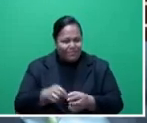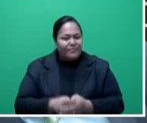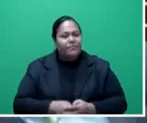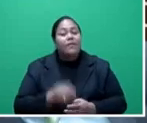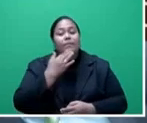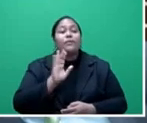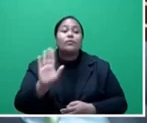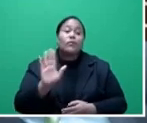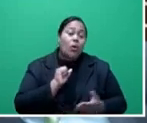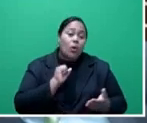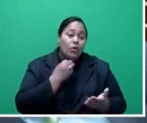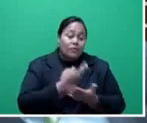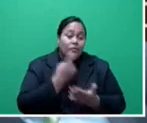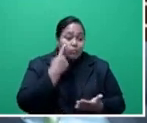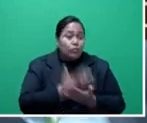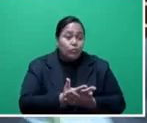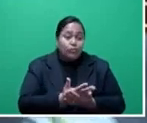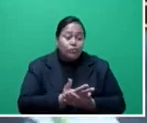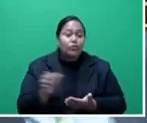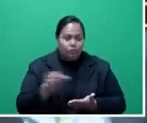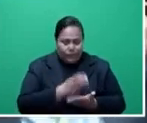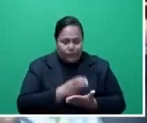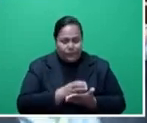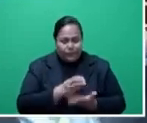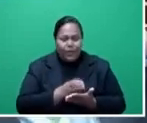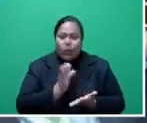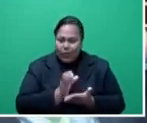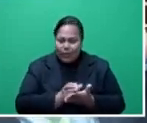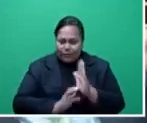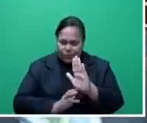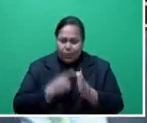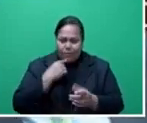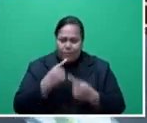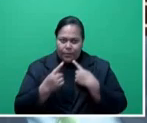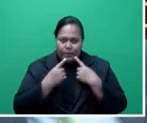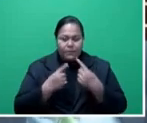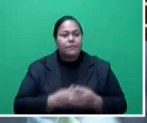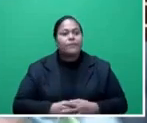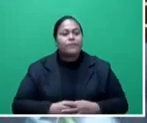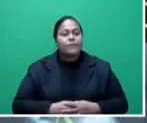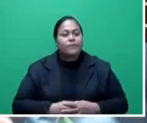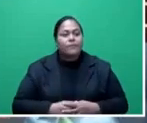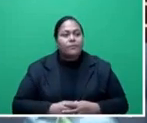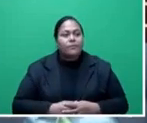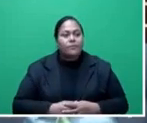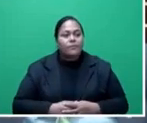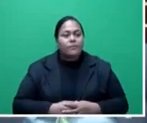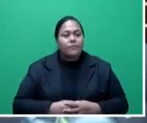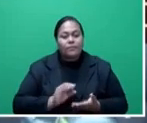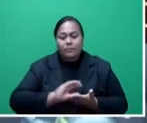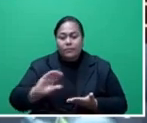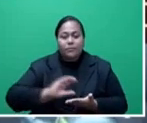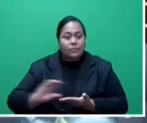correct. Your facts are incorrect. This is the correct facts. The cooperatives have used the funding purchased, and they purchased cane harvesters